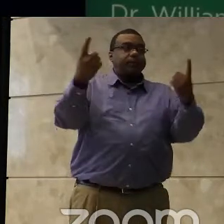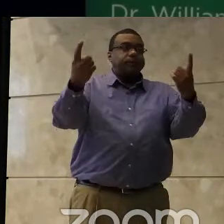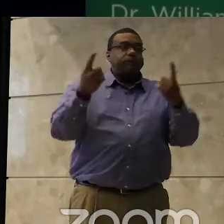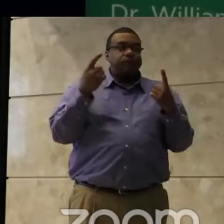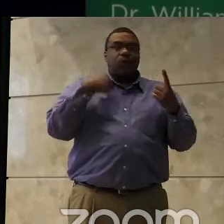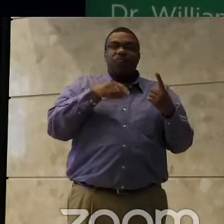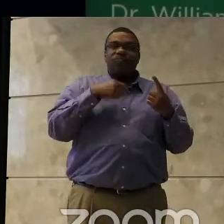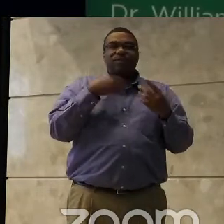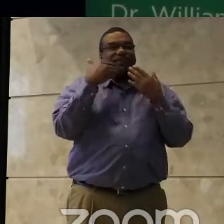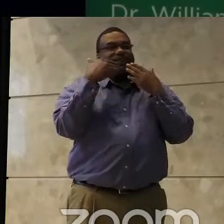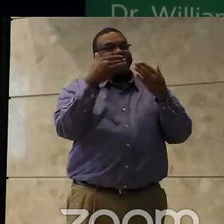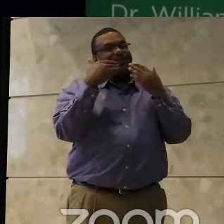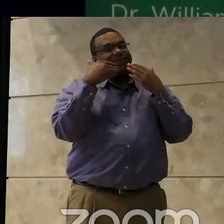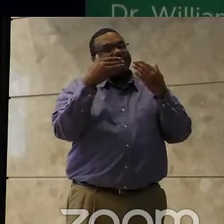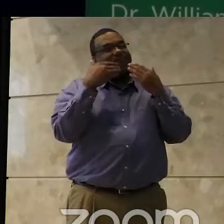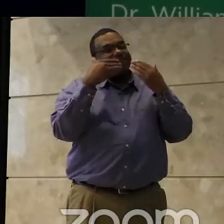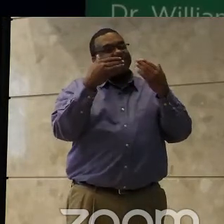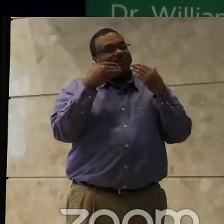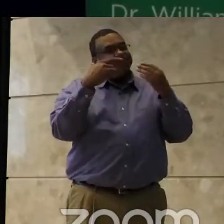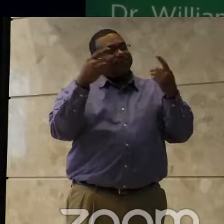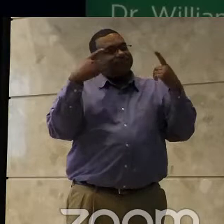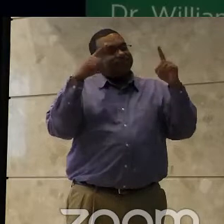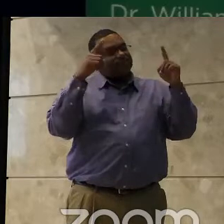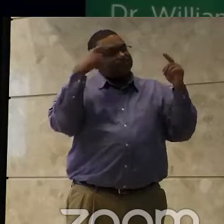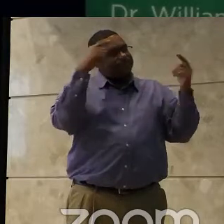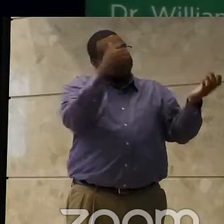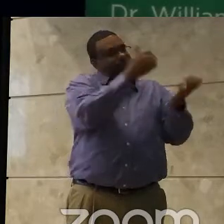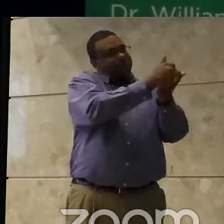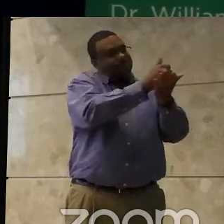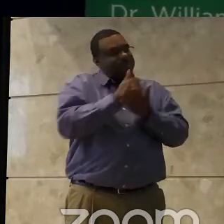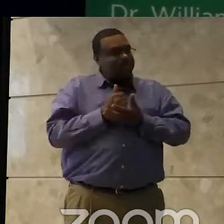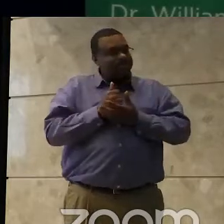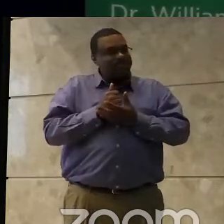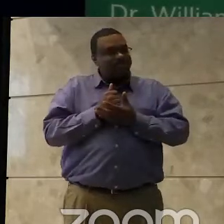you effectively for your help this season.